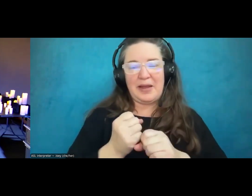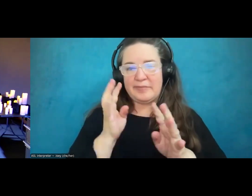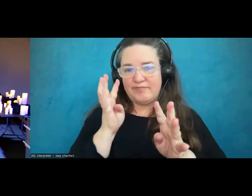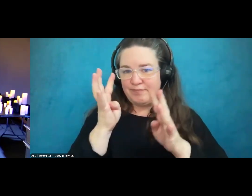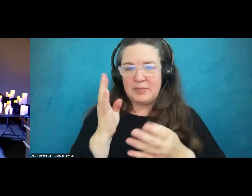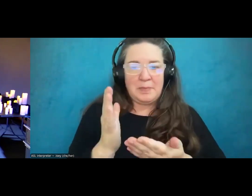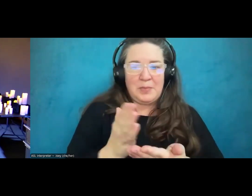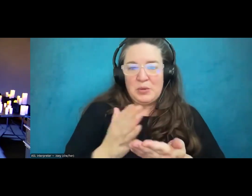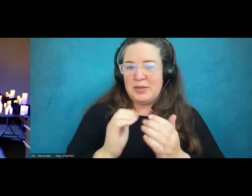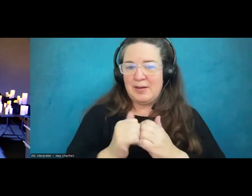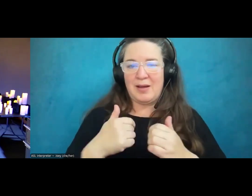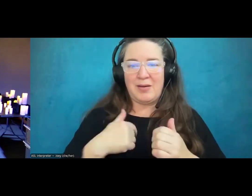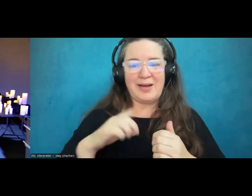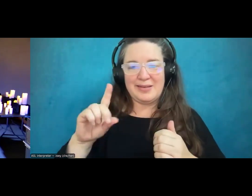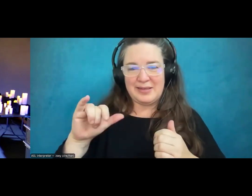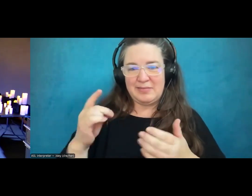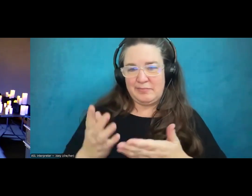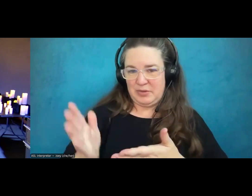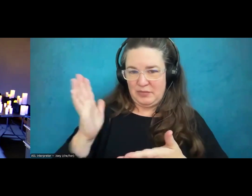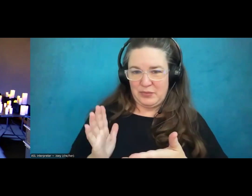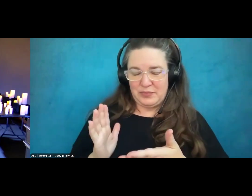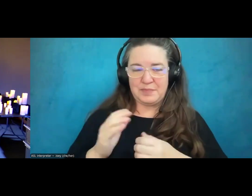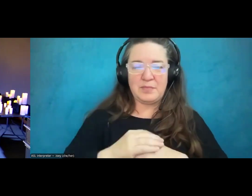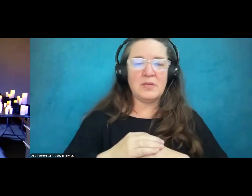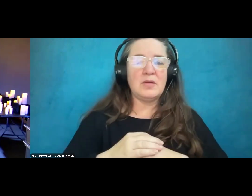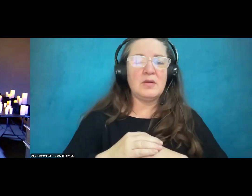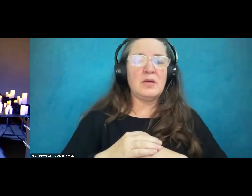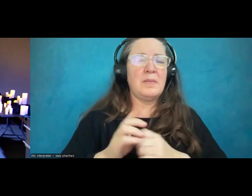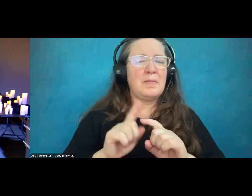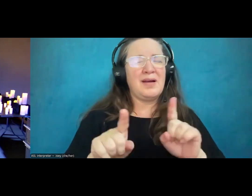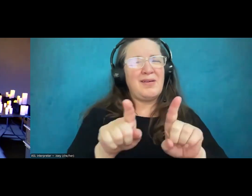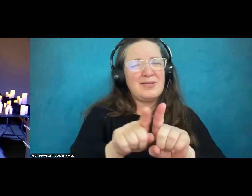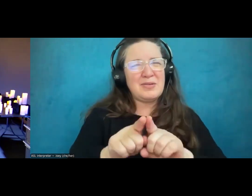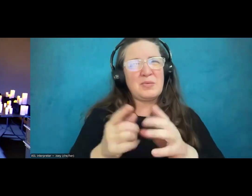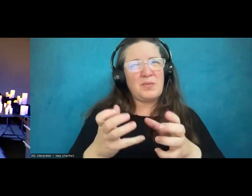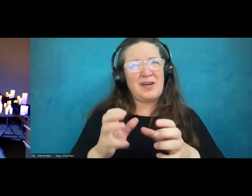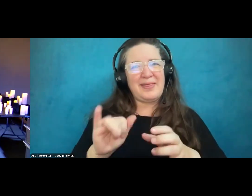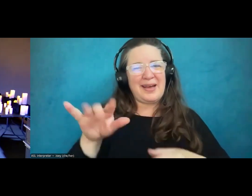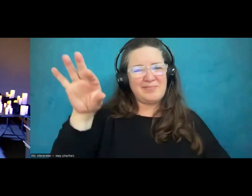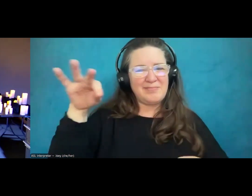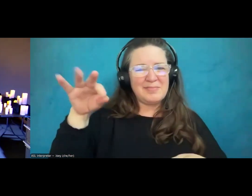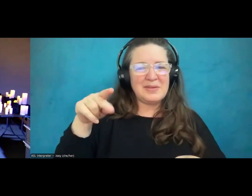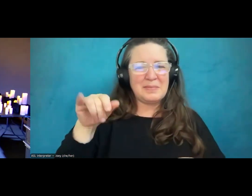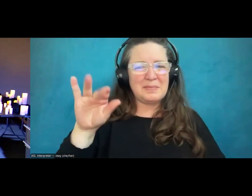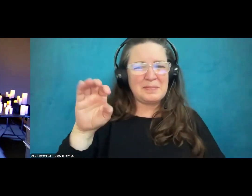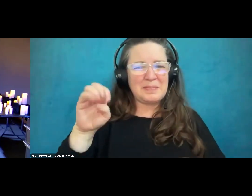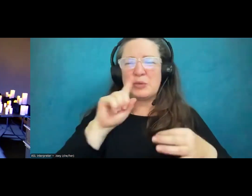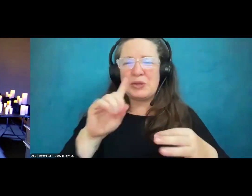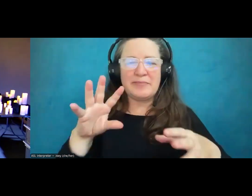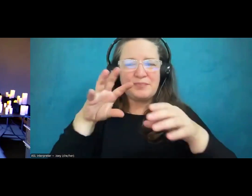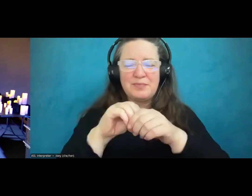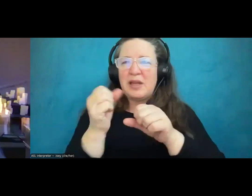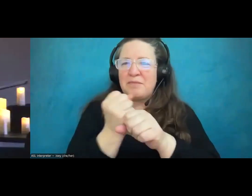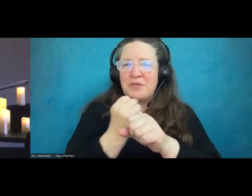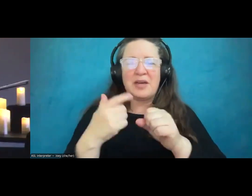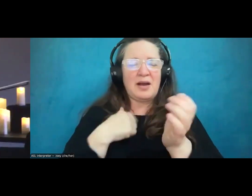also really wanted this piece to capture all of the lessons that I've learned and to show the lows,